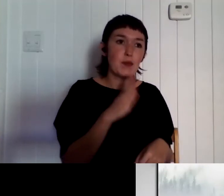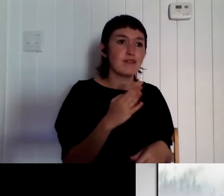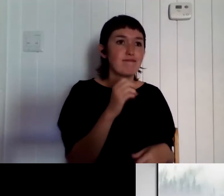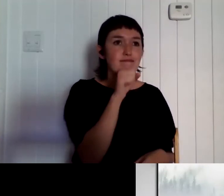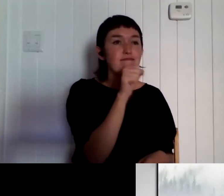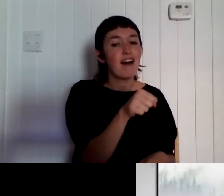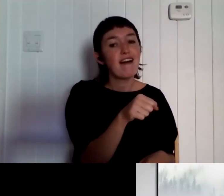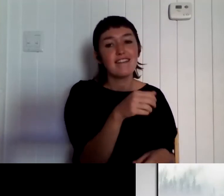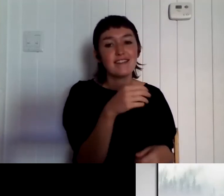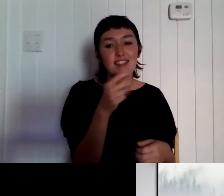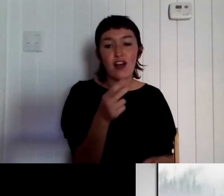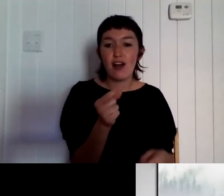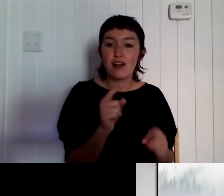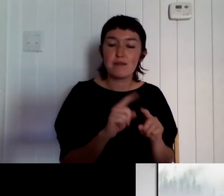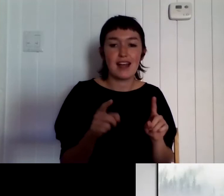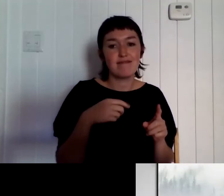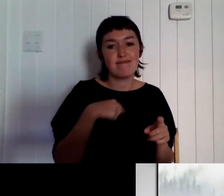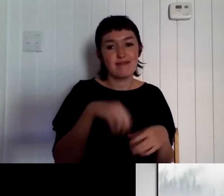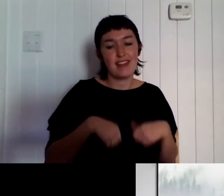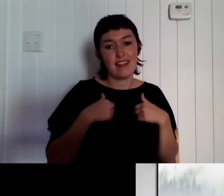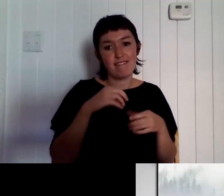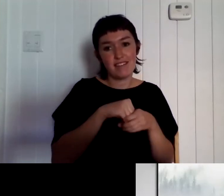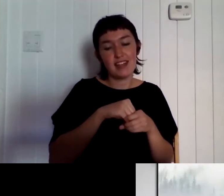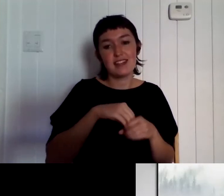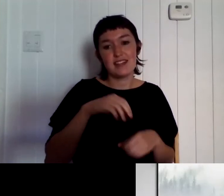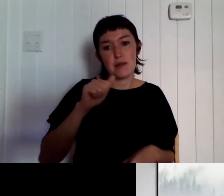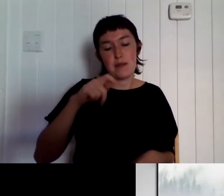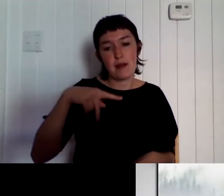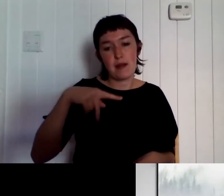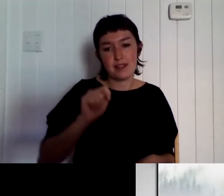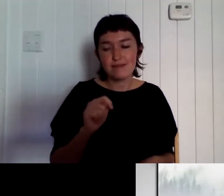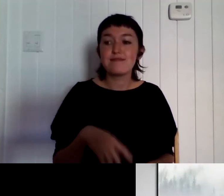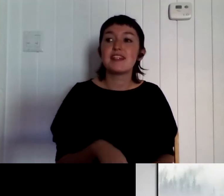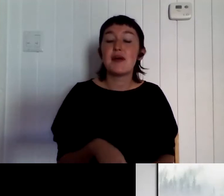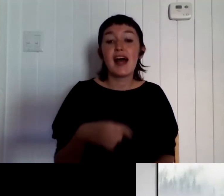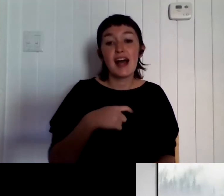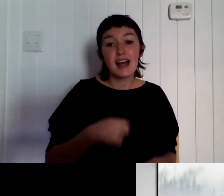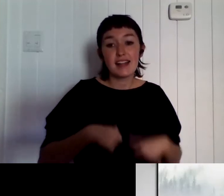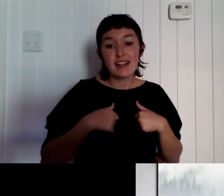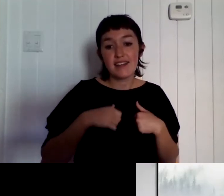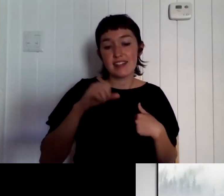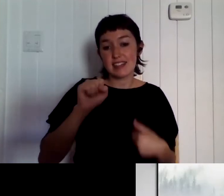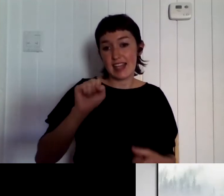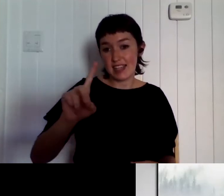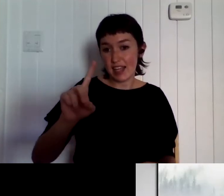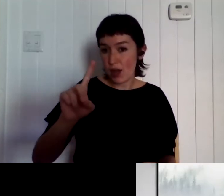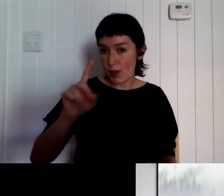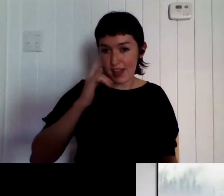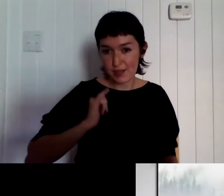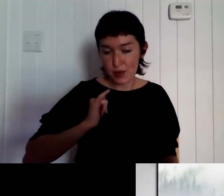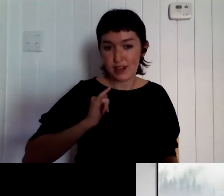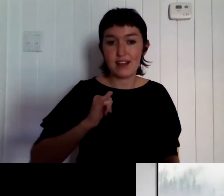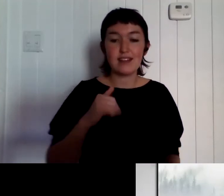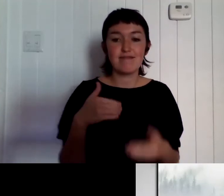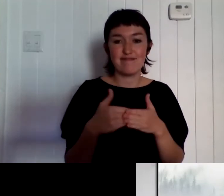stuck right now. I live in San Diego, California, and I'm originally from Los Angeles, which is not too far away. Not It's far at all. That's